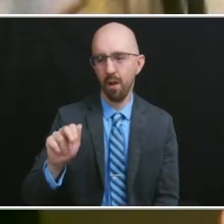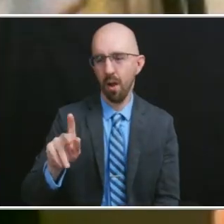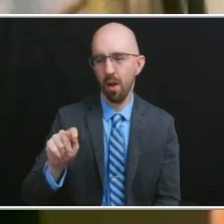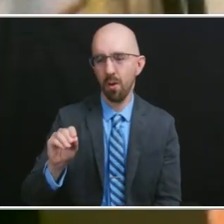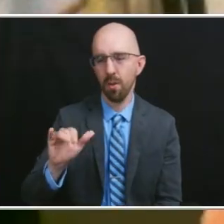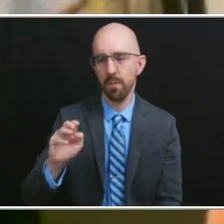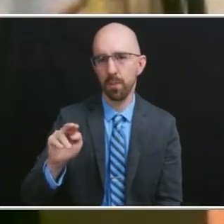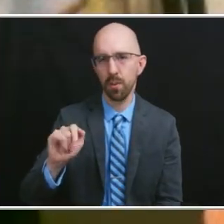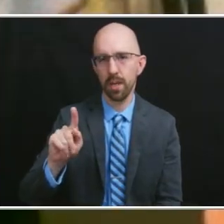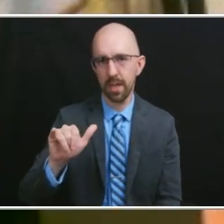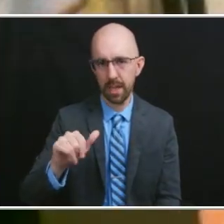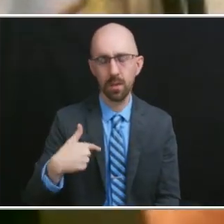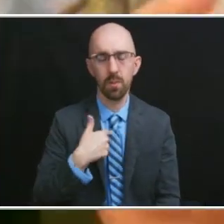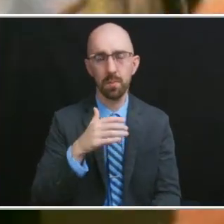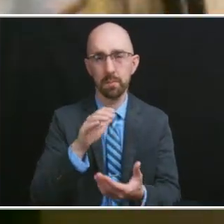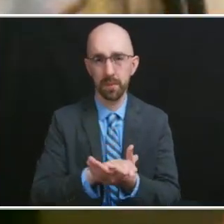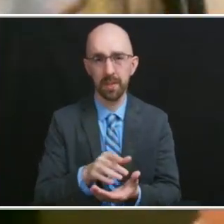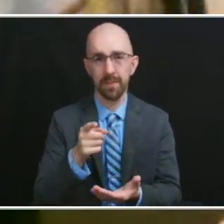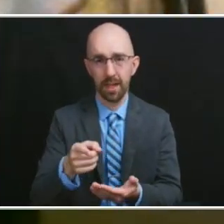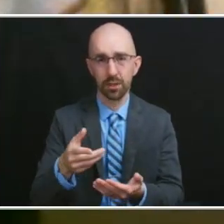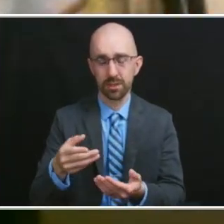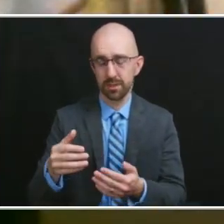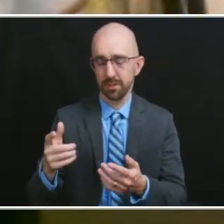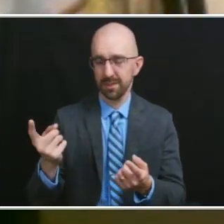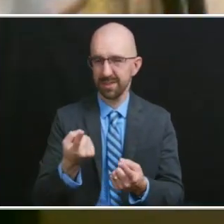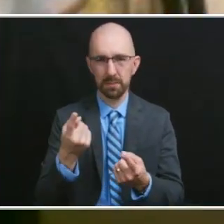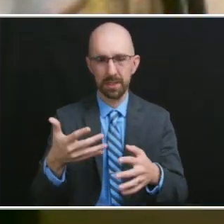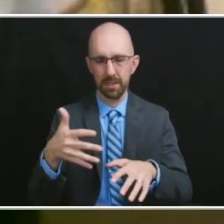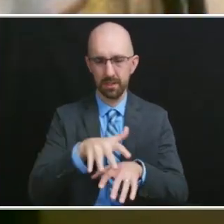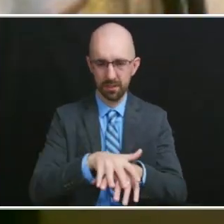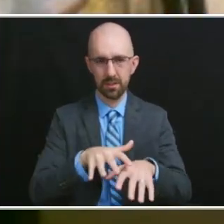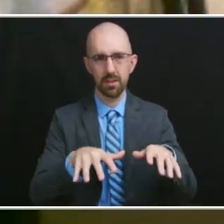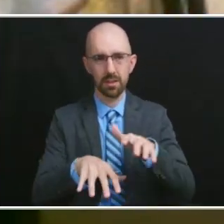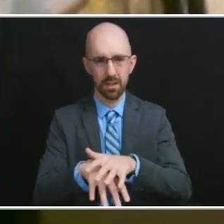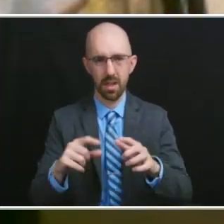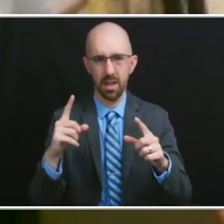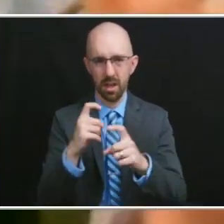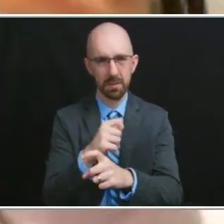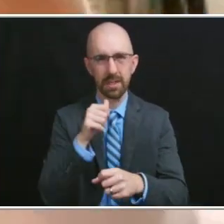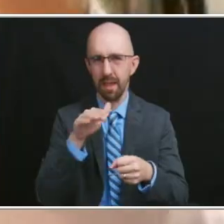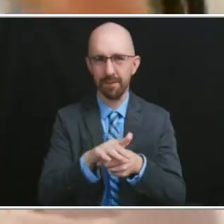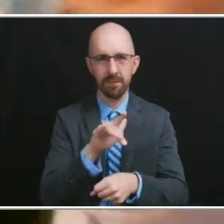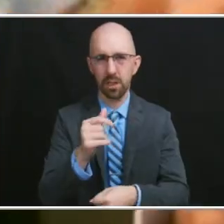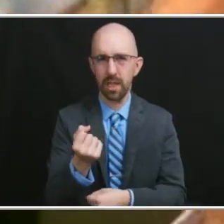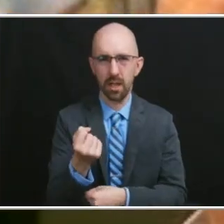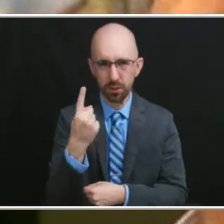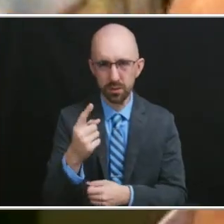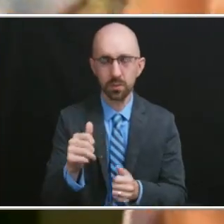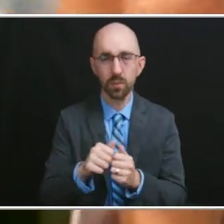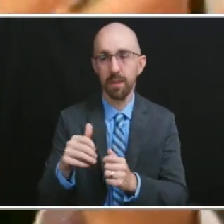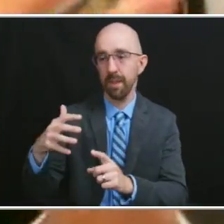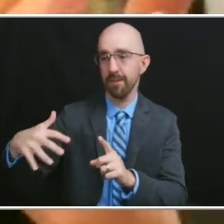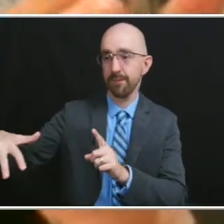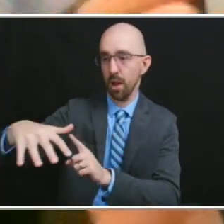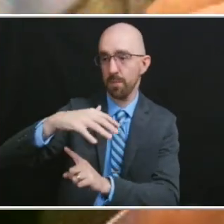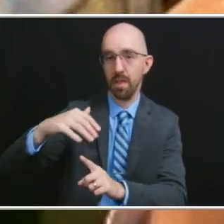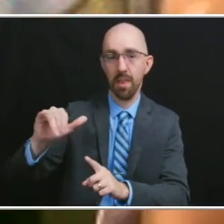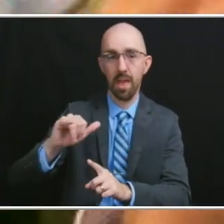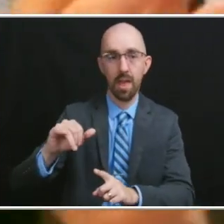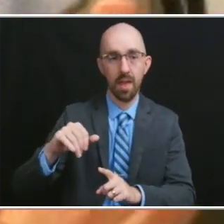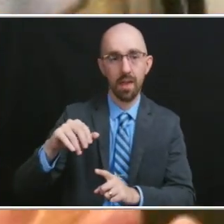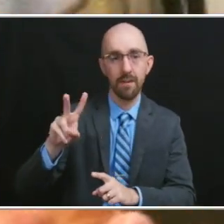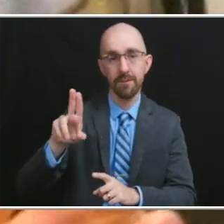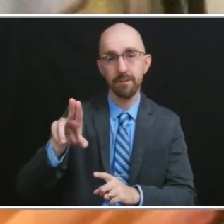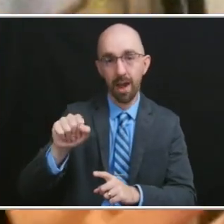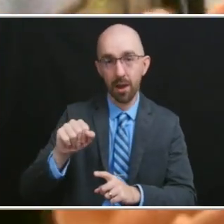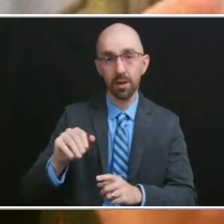is that we believe that there's an interaction, a complex and not fully understood interaction between environmental factors like viruses, like maybe the